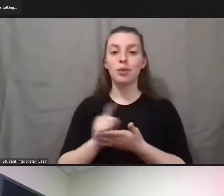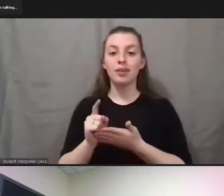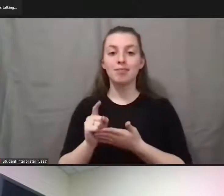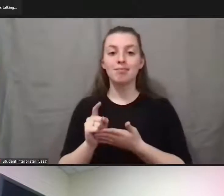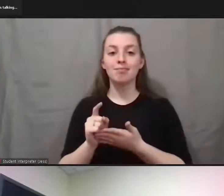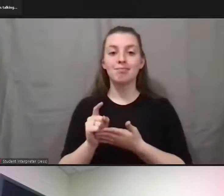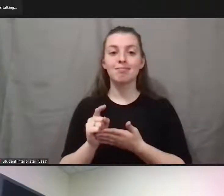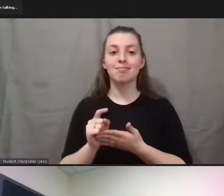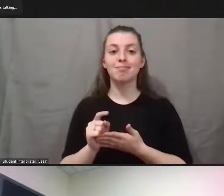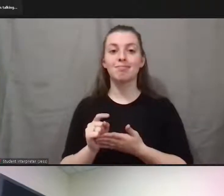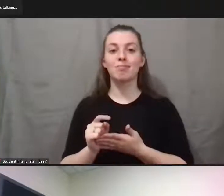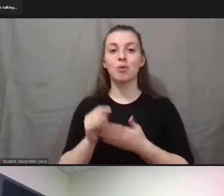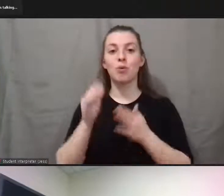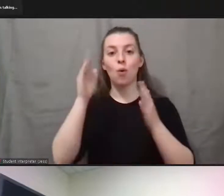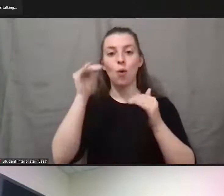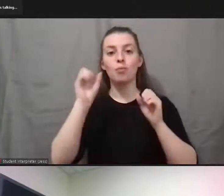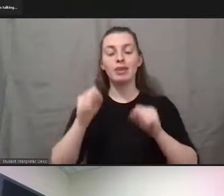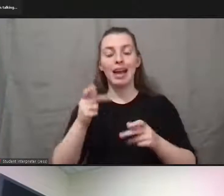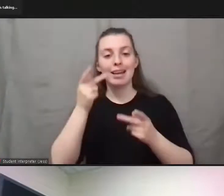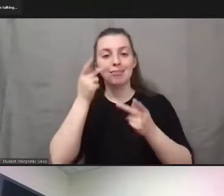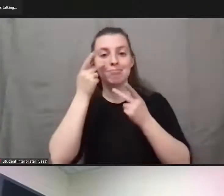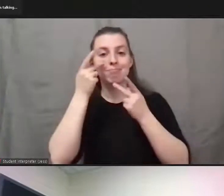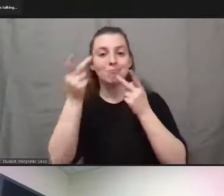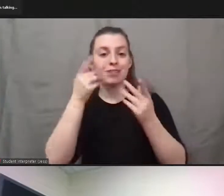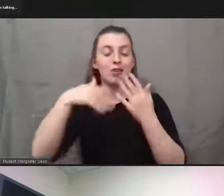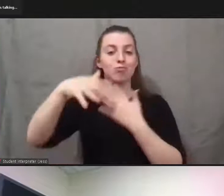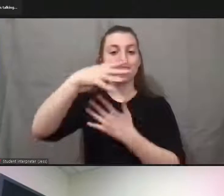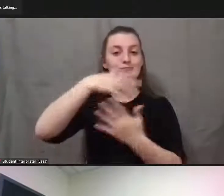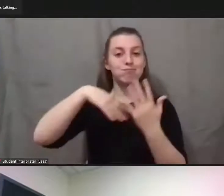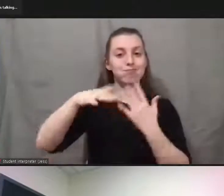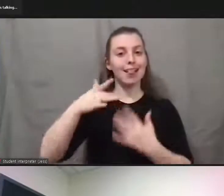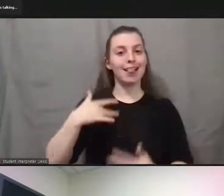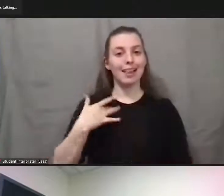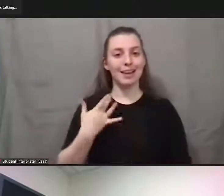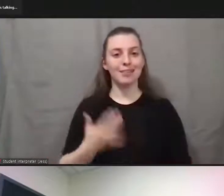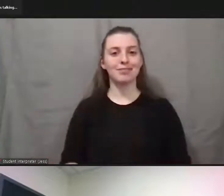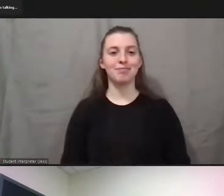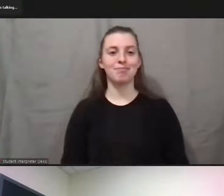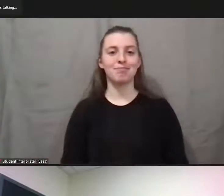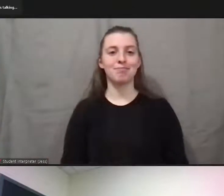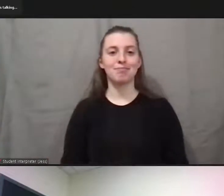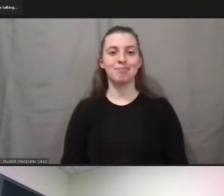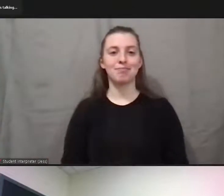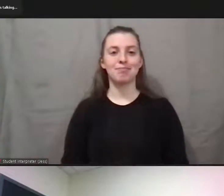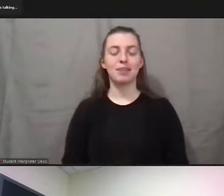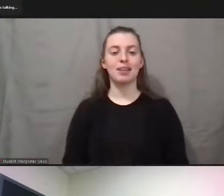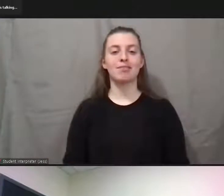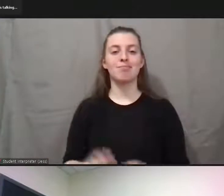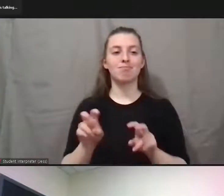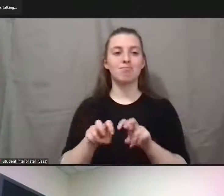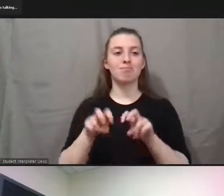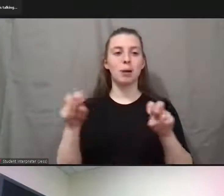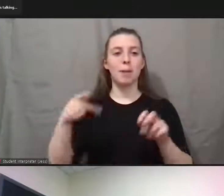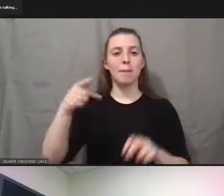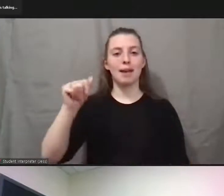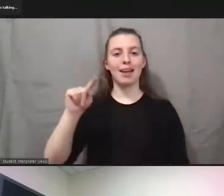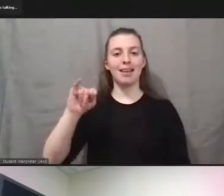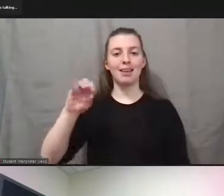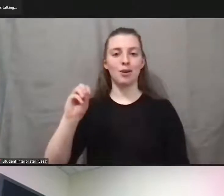you all on a patio, if that's possible, or somewhere in the